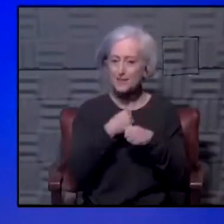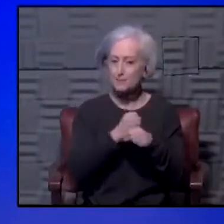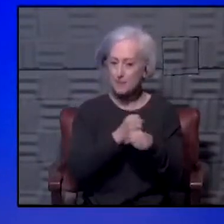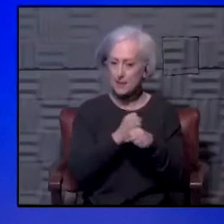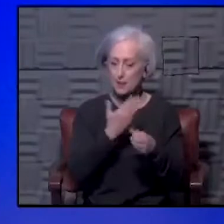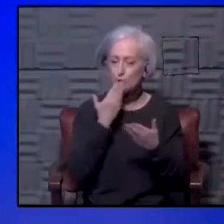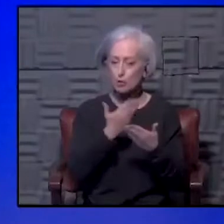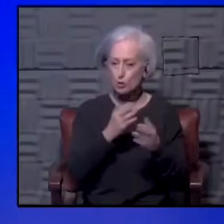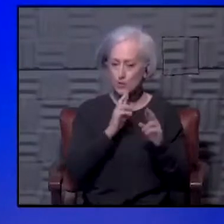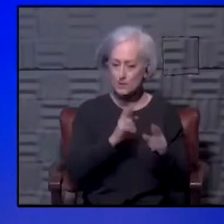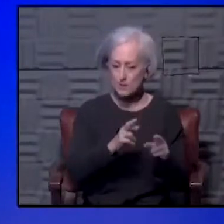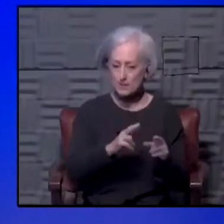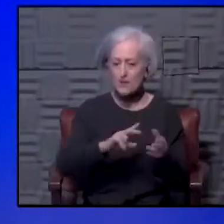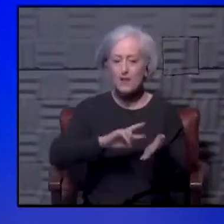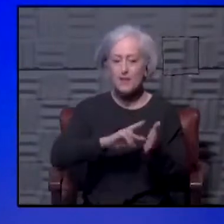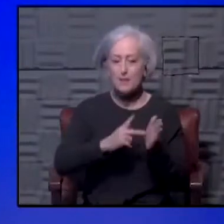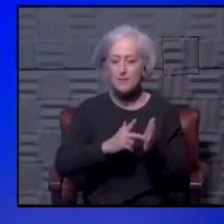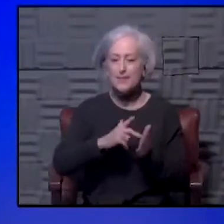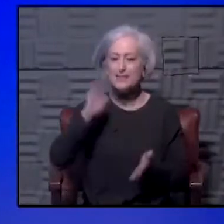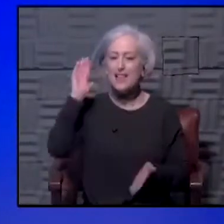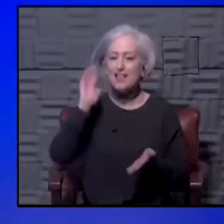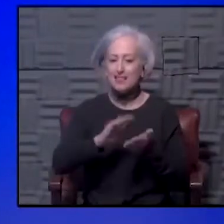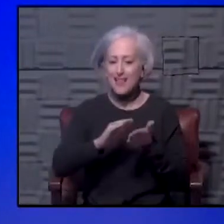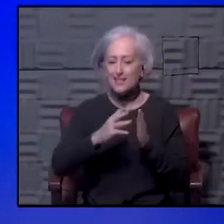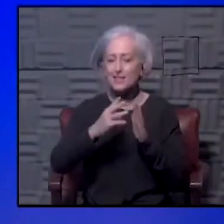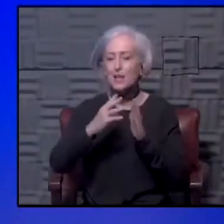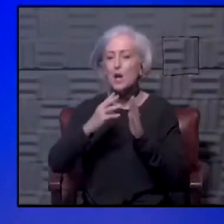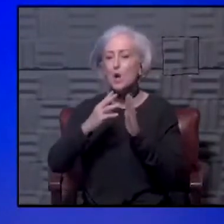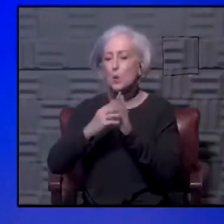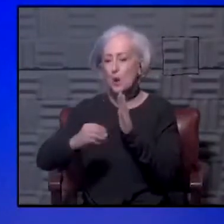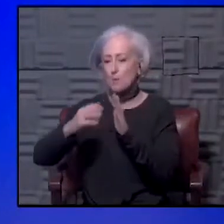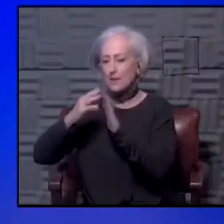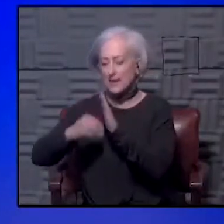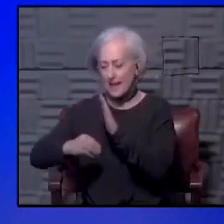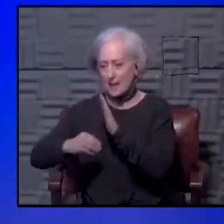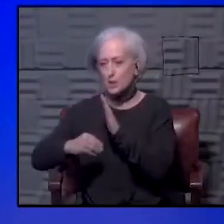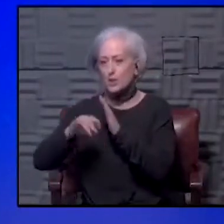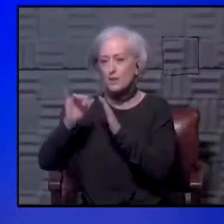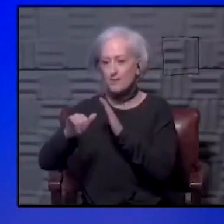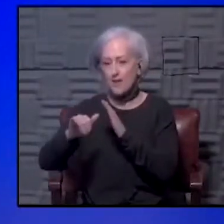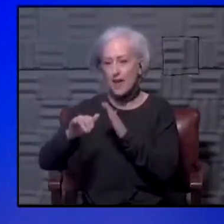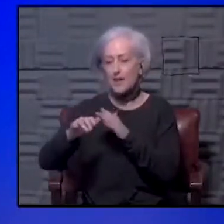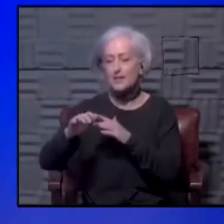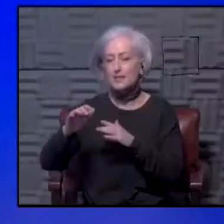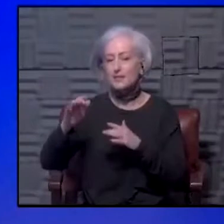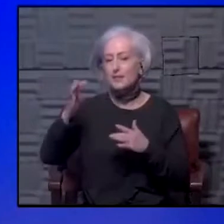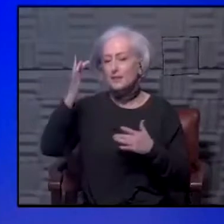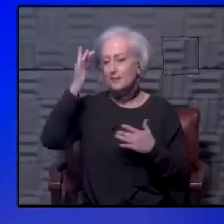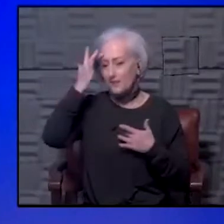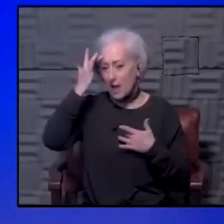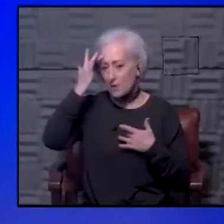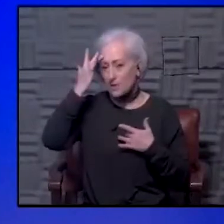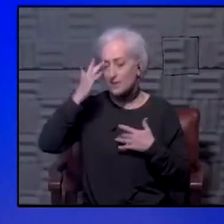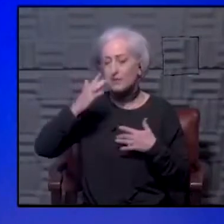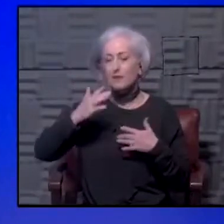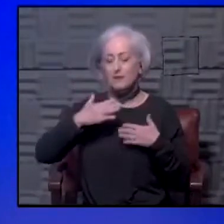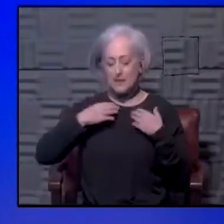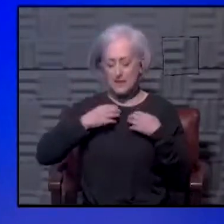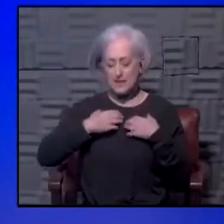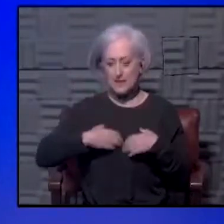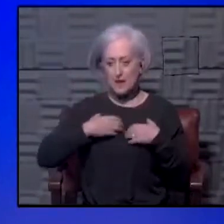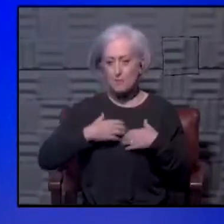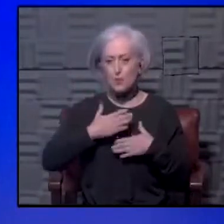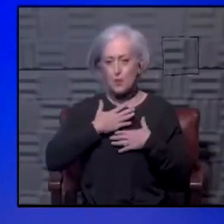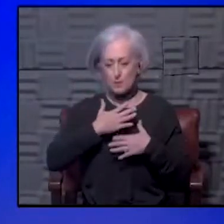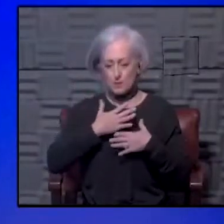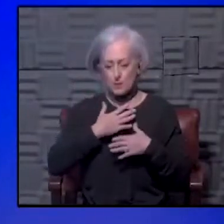less replication overall compared to if you didn't have the vaccine, less replication of the virus in your upper respiratory tract. So therefore,